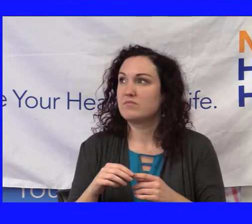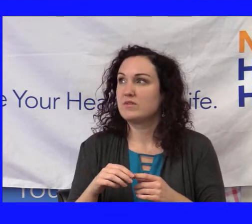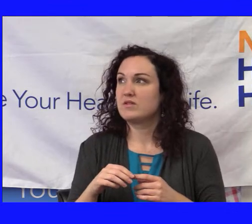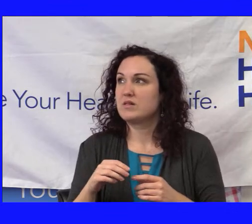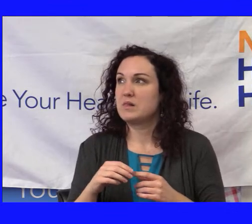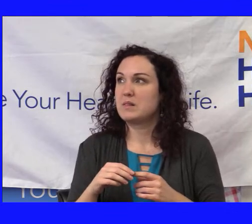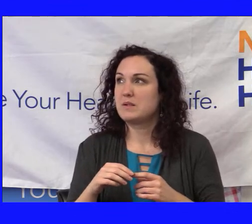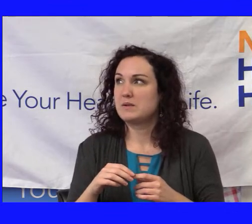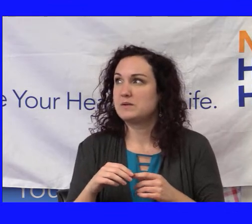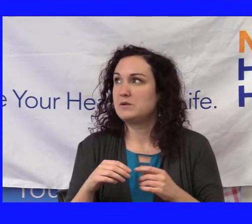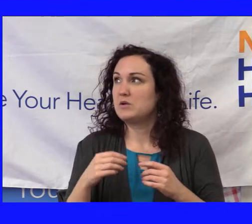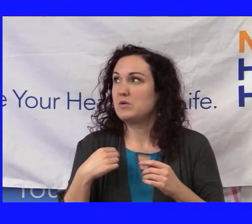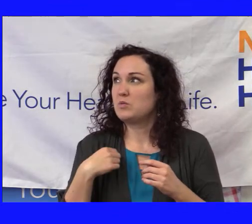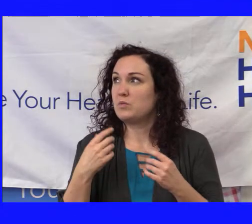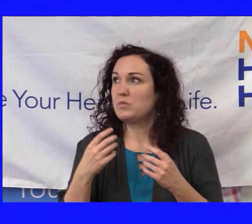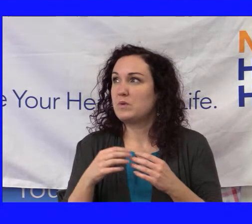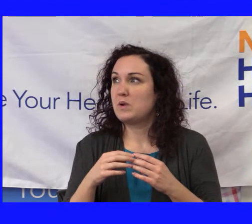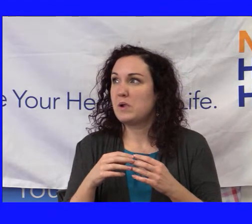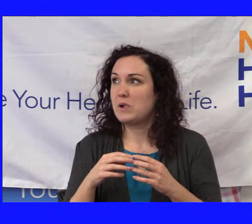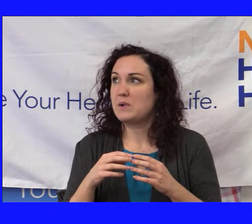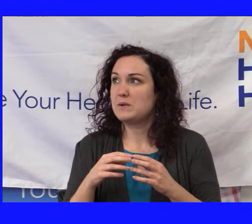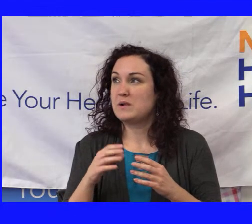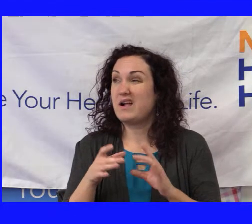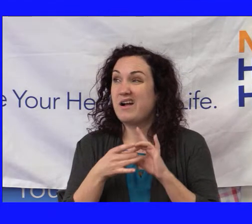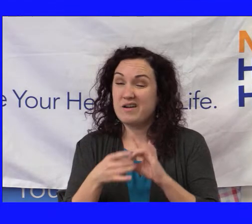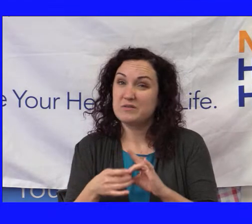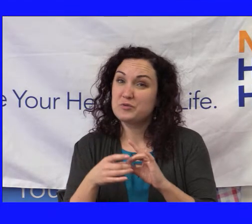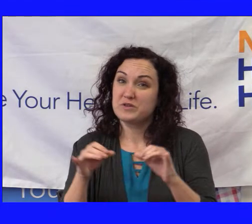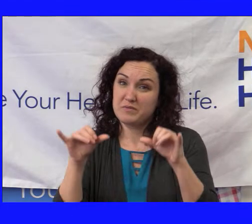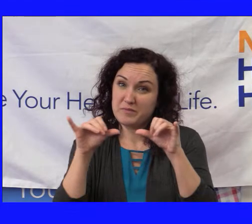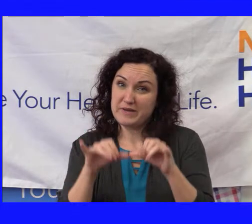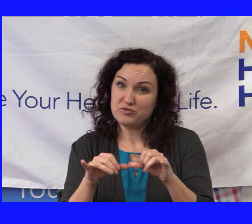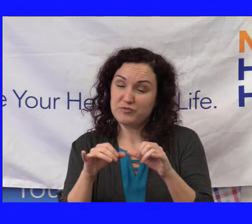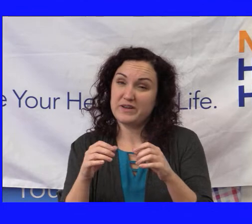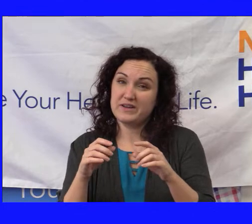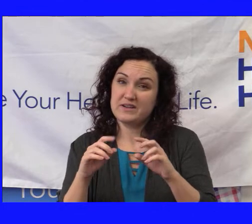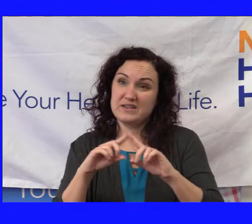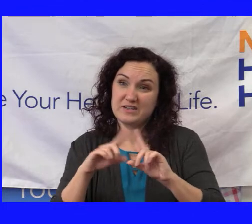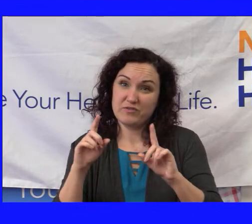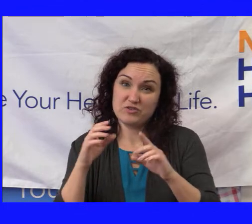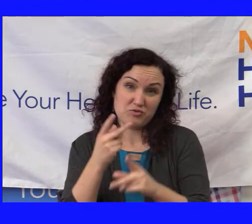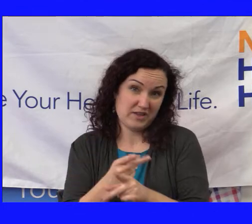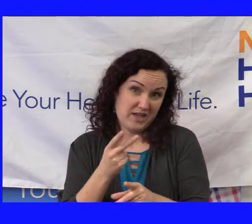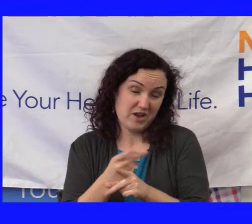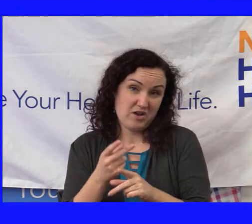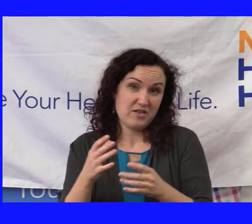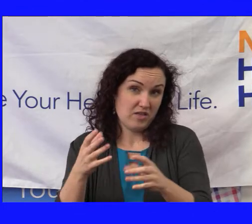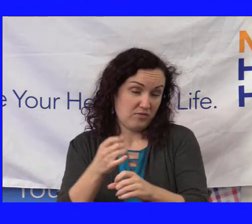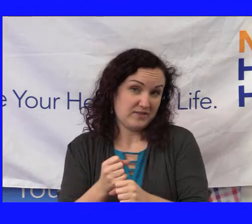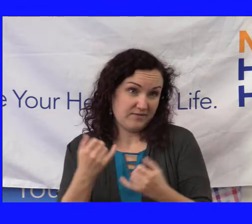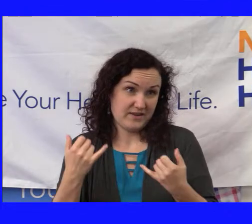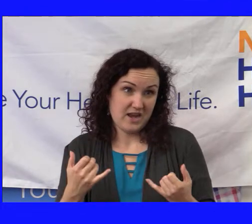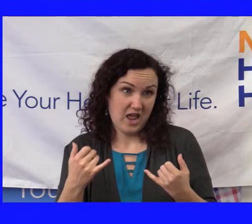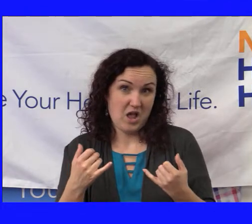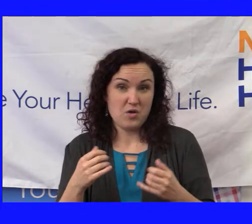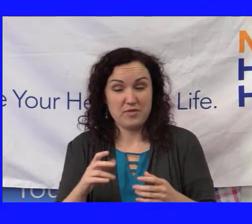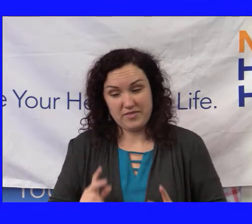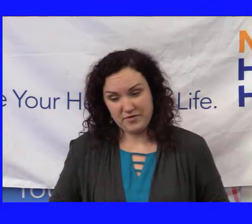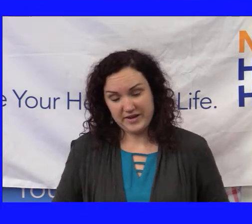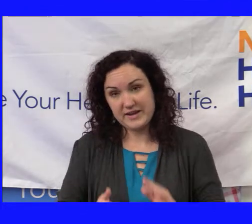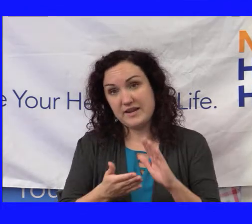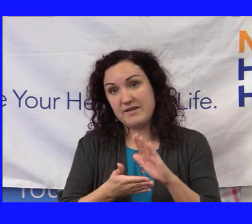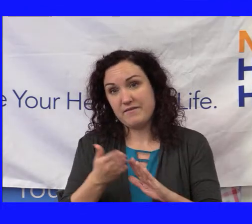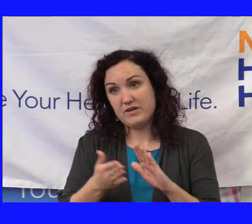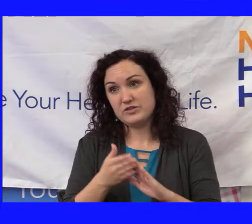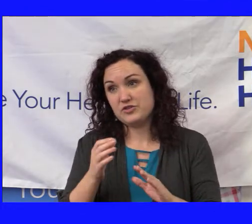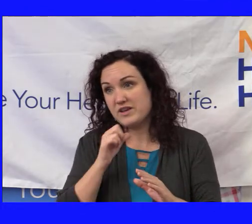stratification or a race-based coefficient. In terms of measuring differential care that they will receive now that their kidney function is no longer